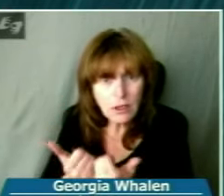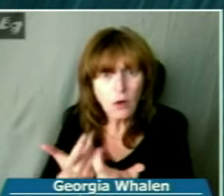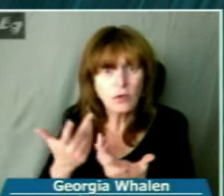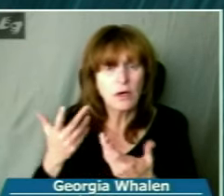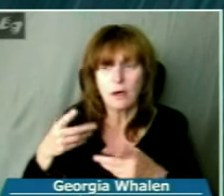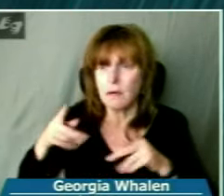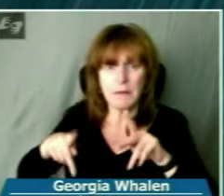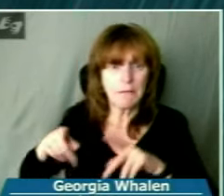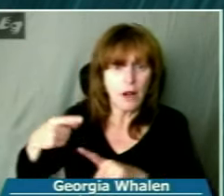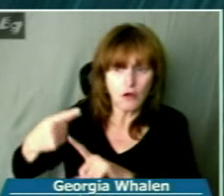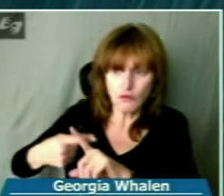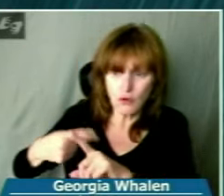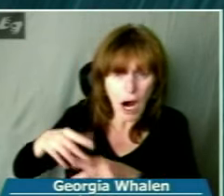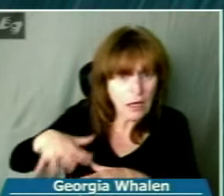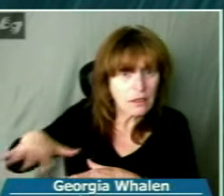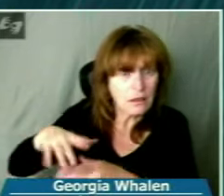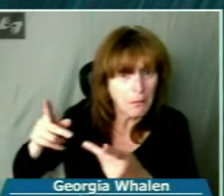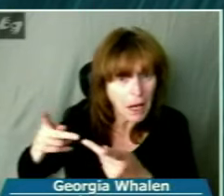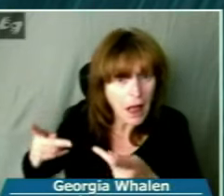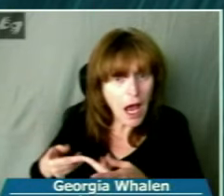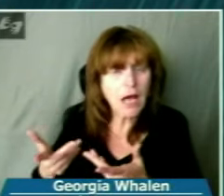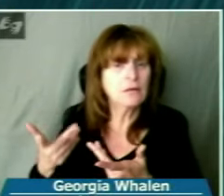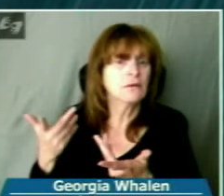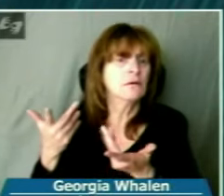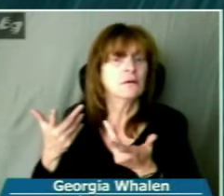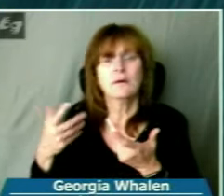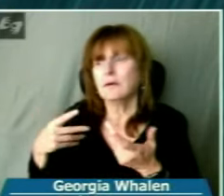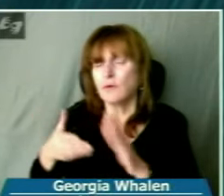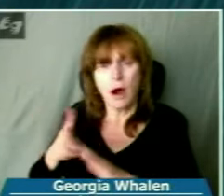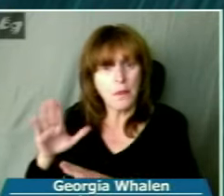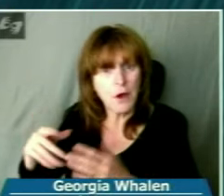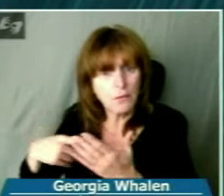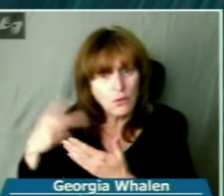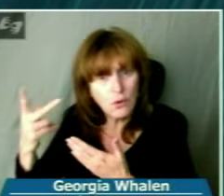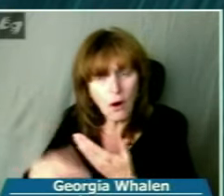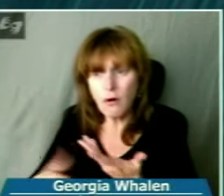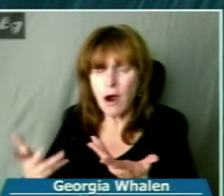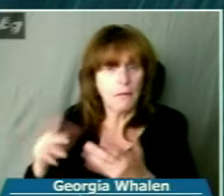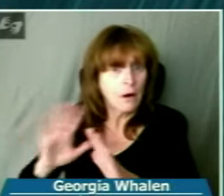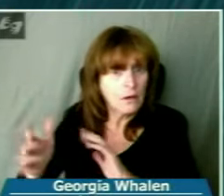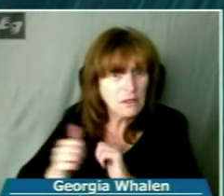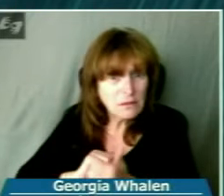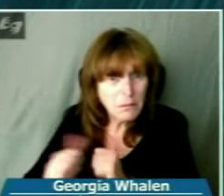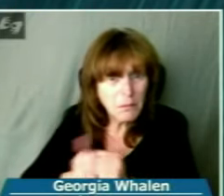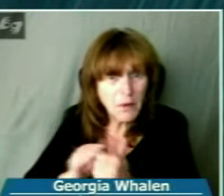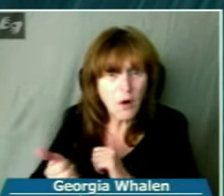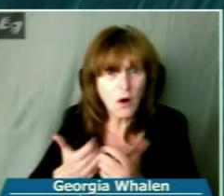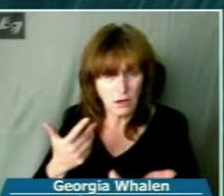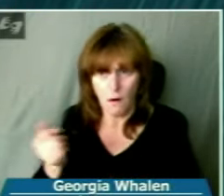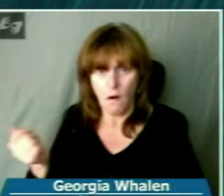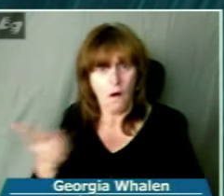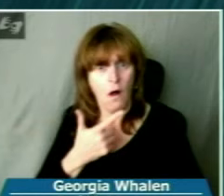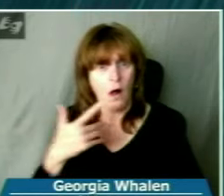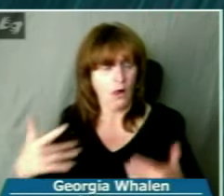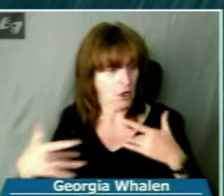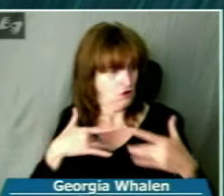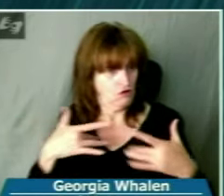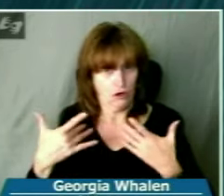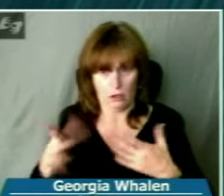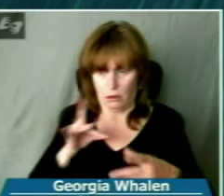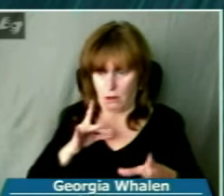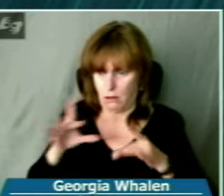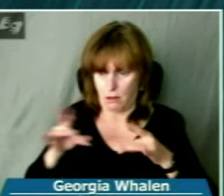rent space, deliver programs within our space, run their leagues within our space, are all worried about this. I can tell you that some of the reopening will